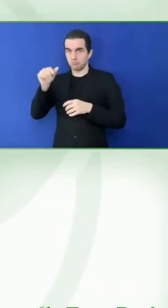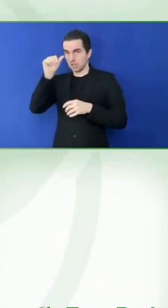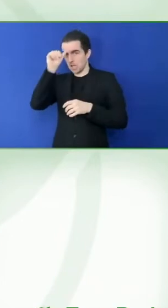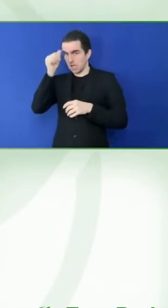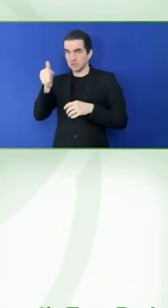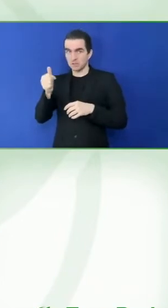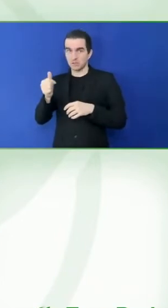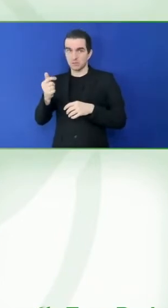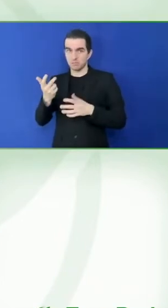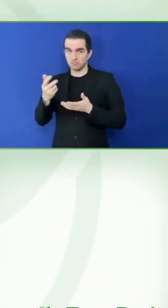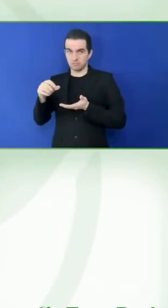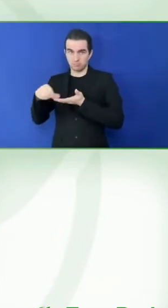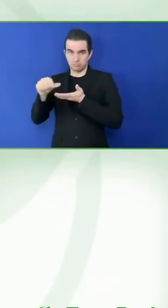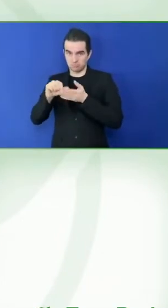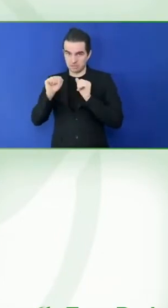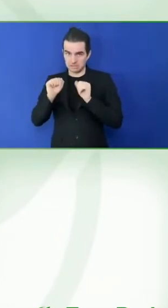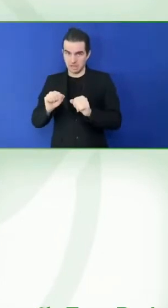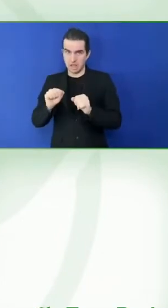that's why I'm here.